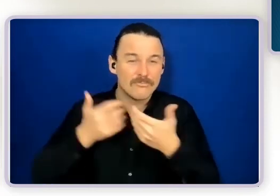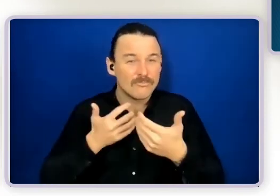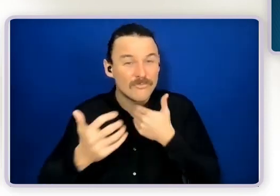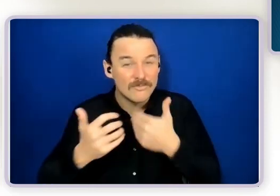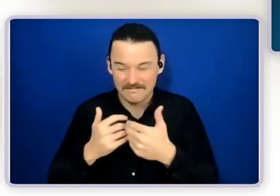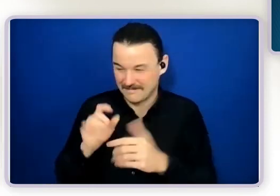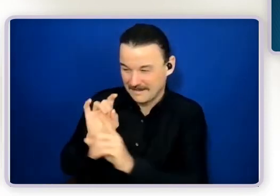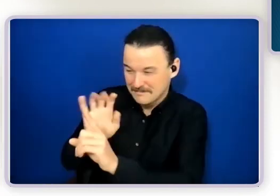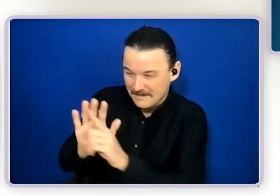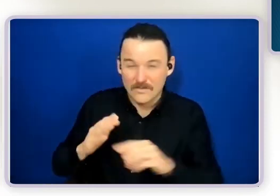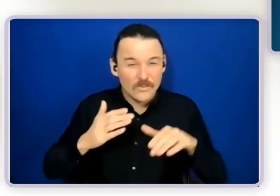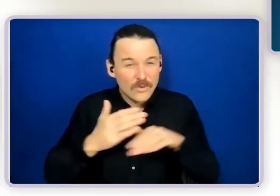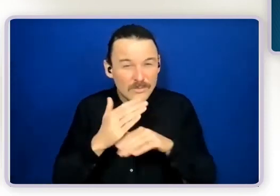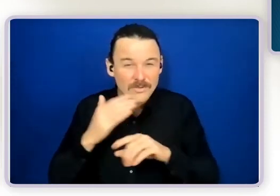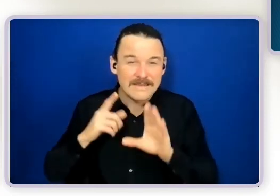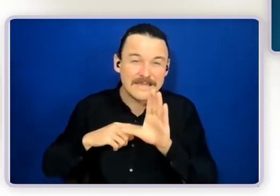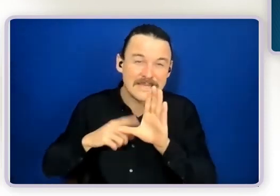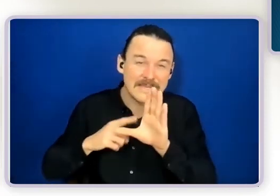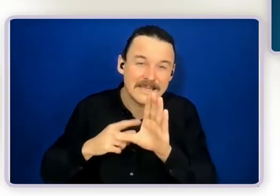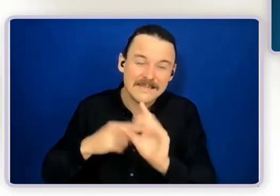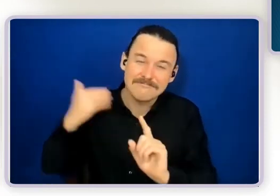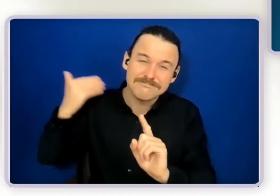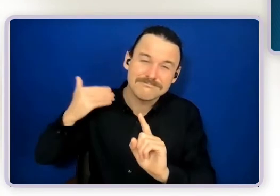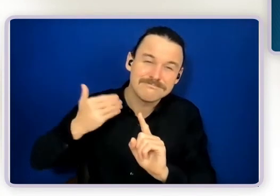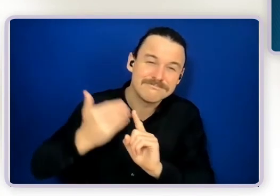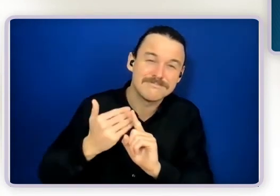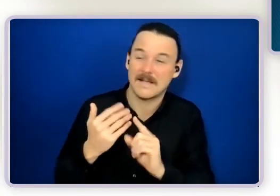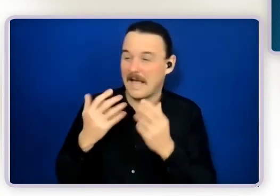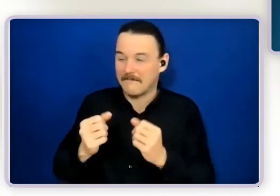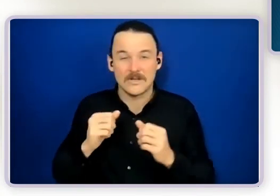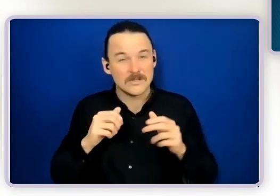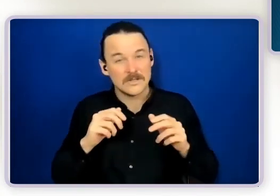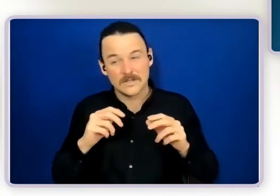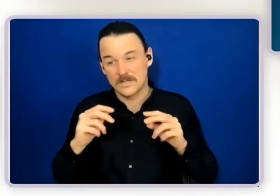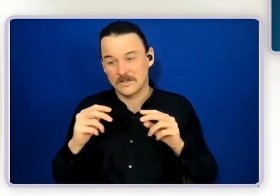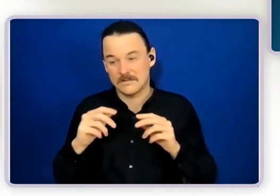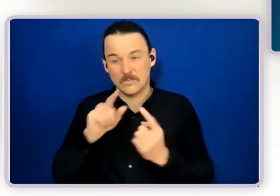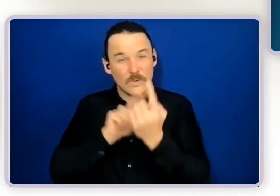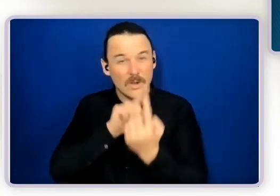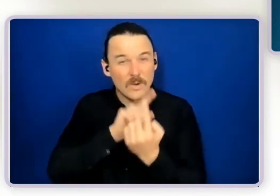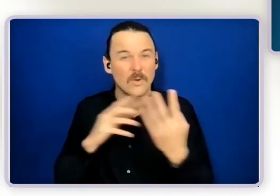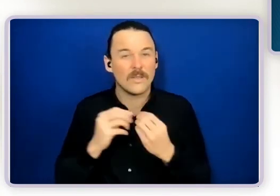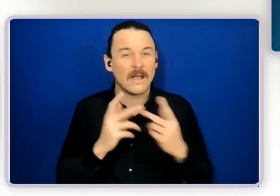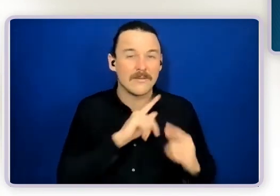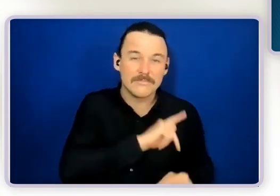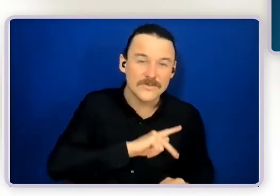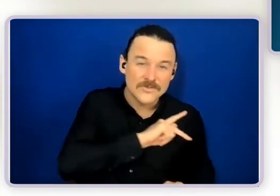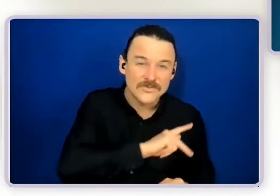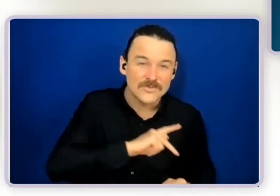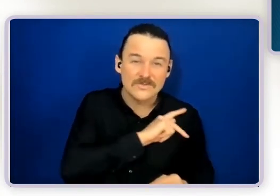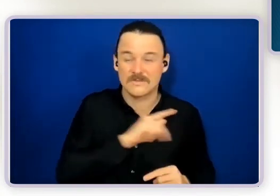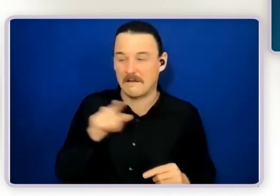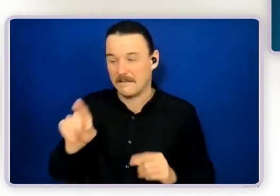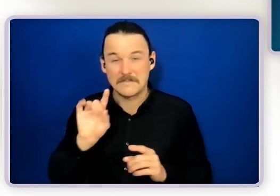supervised, having to prove themselves practically, having to study ethics and